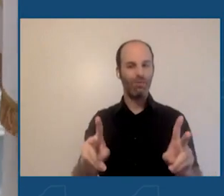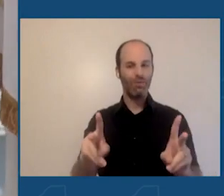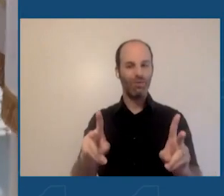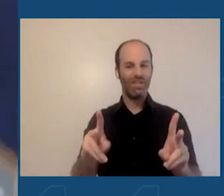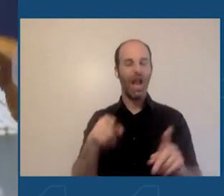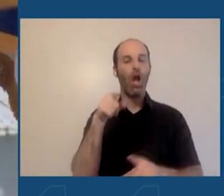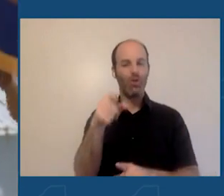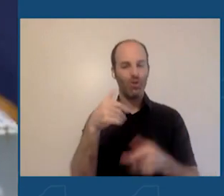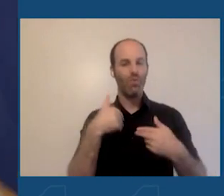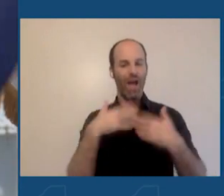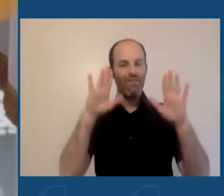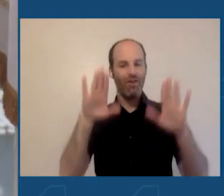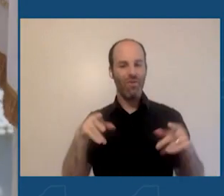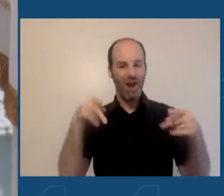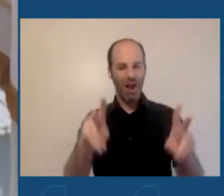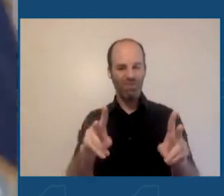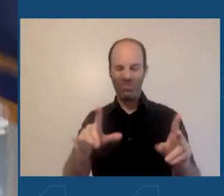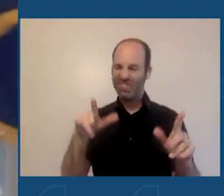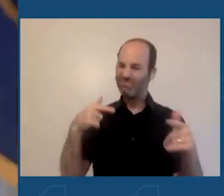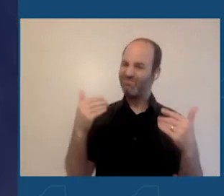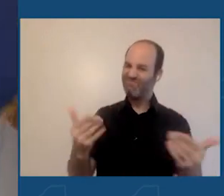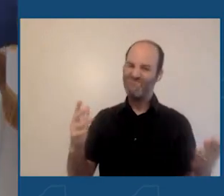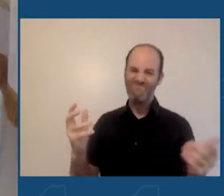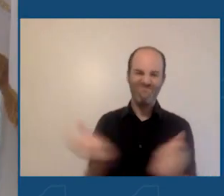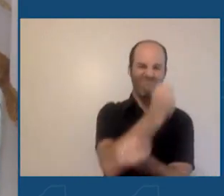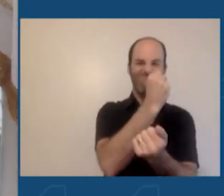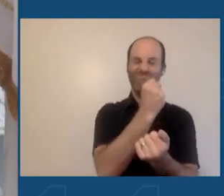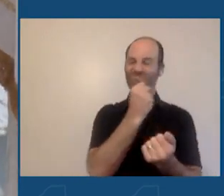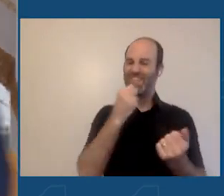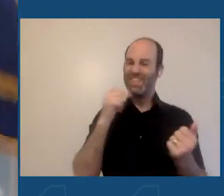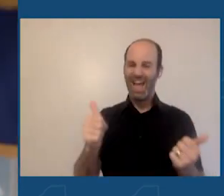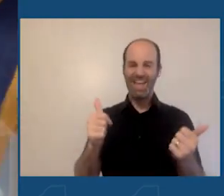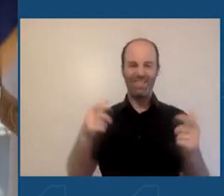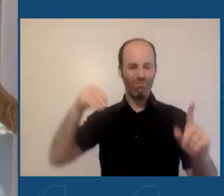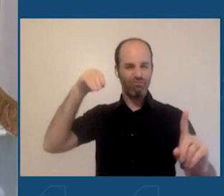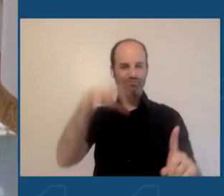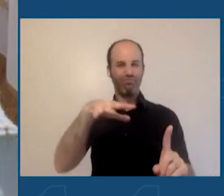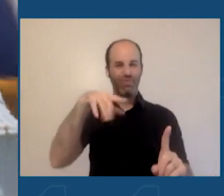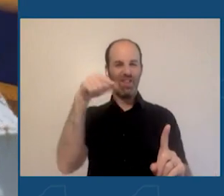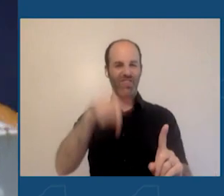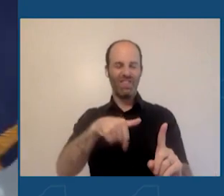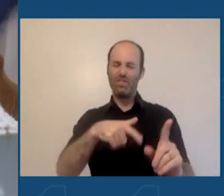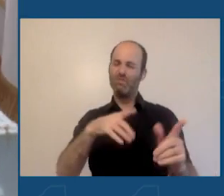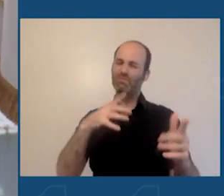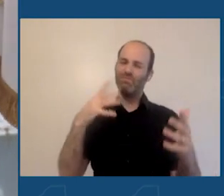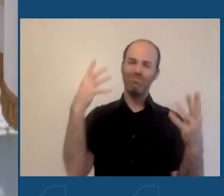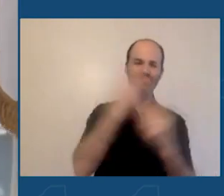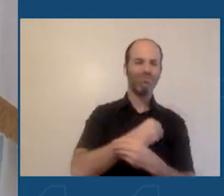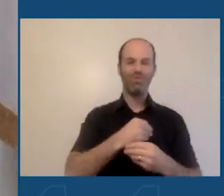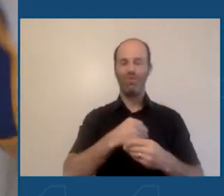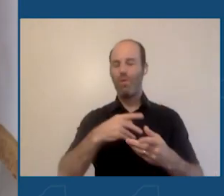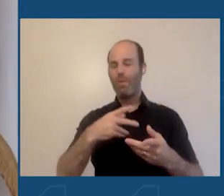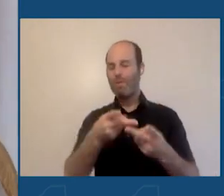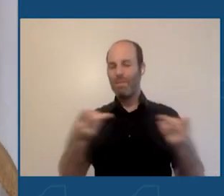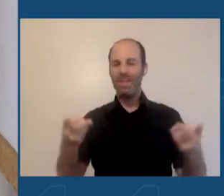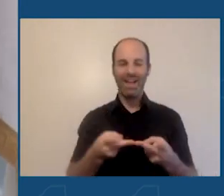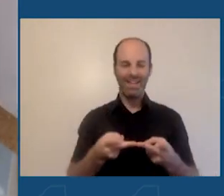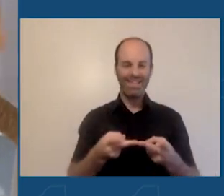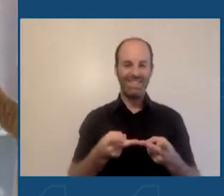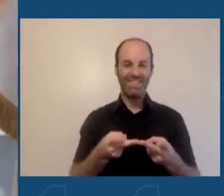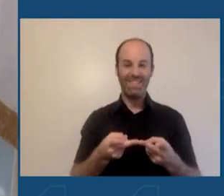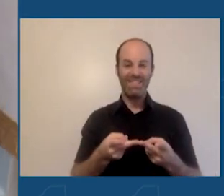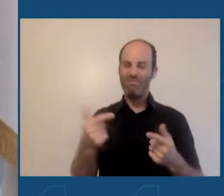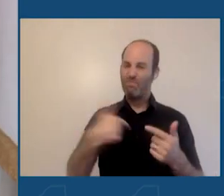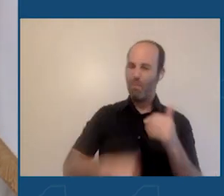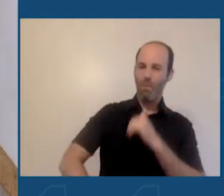us. Let's seize this great moment. Let's put the spotlight on this magnificent part of our country, our state. A huge point of pride for all